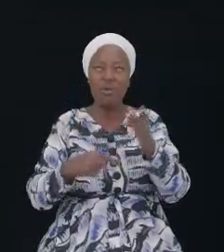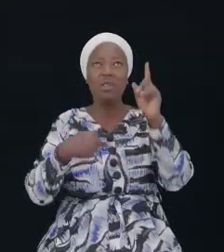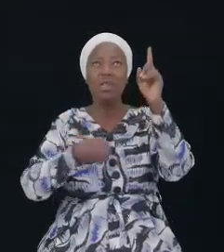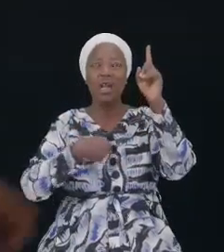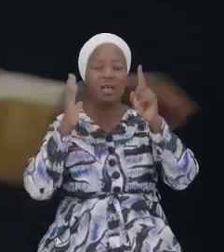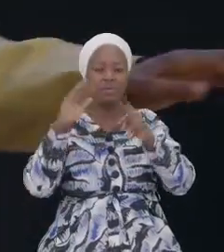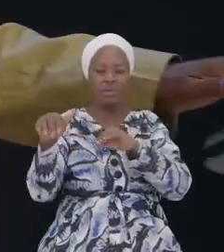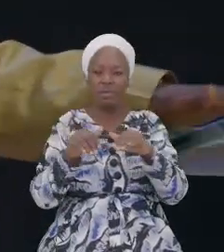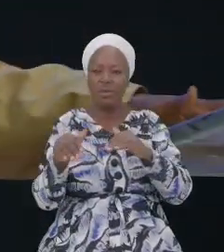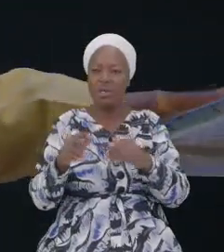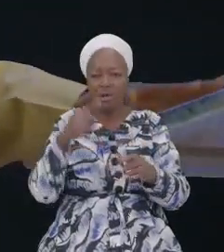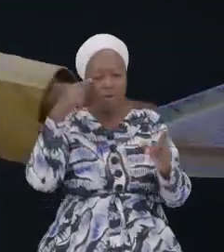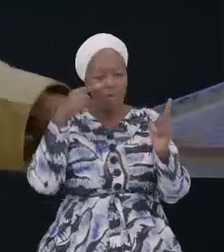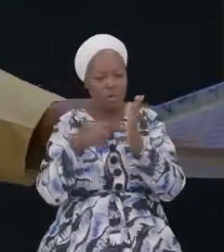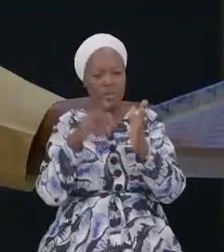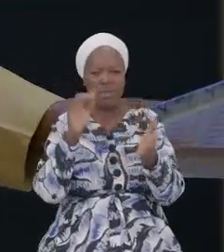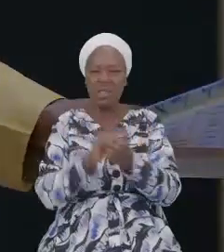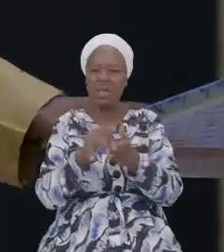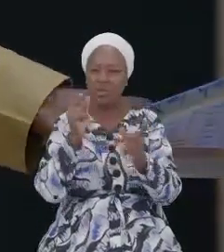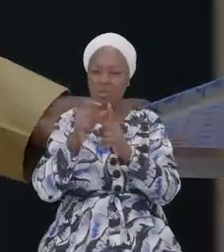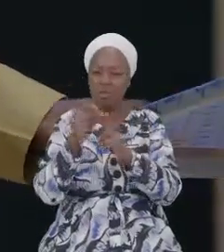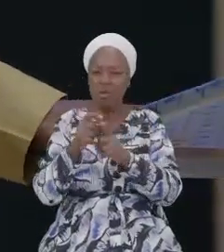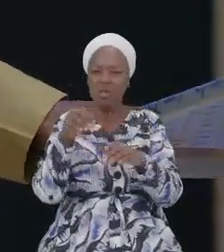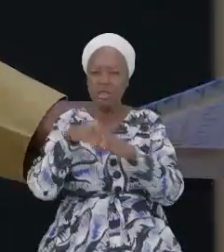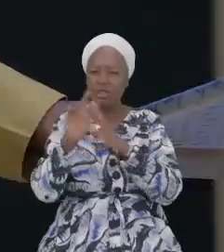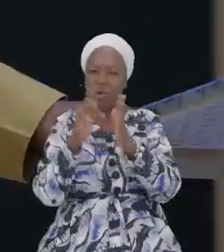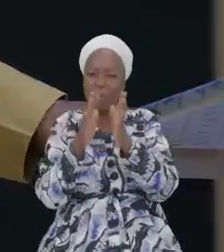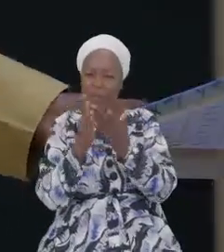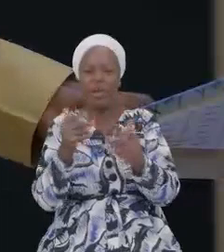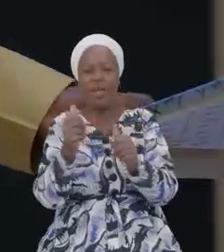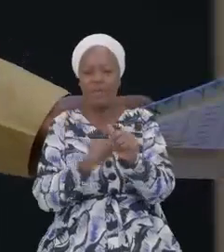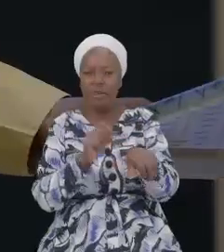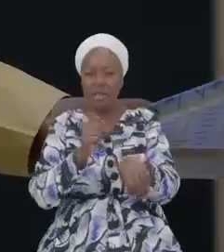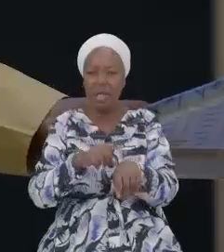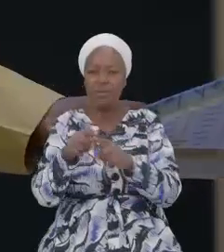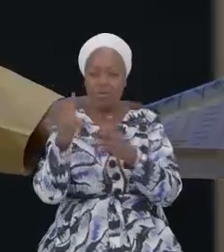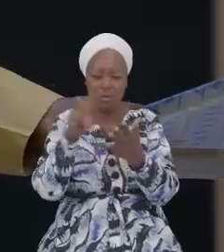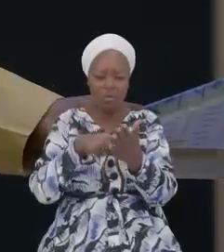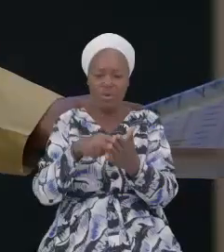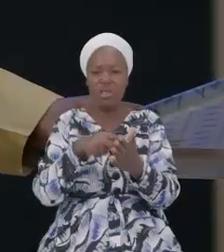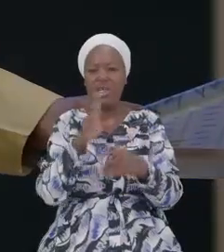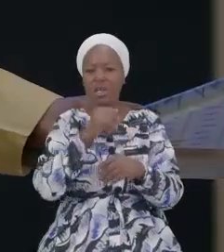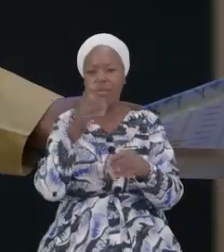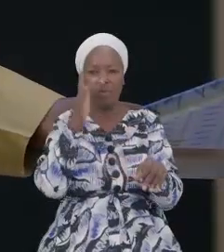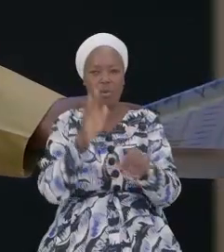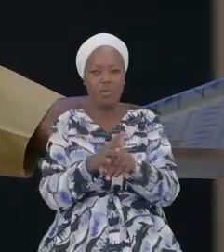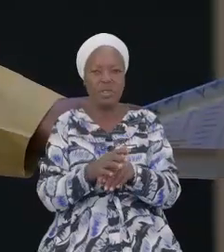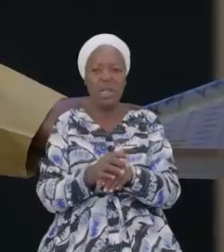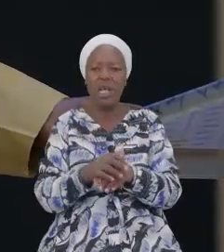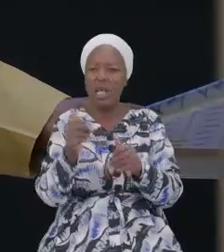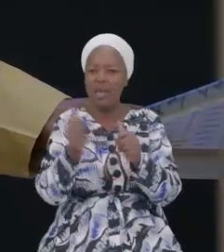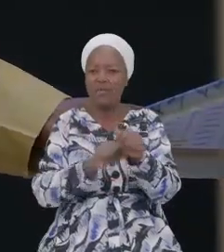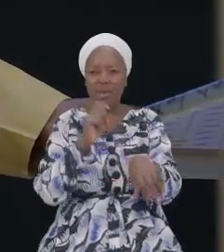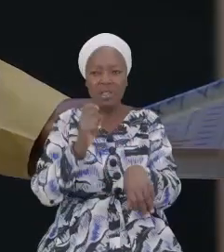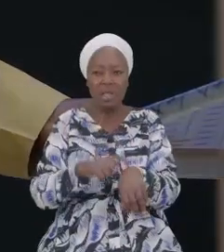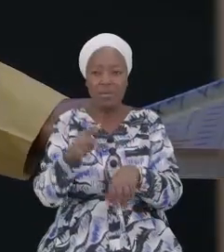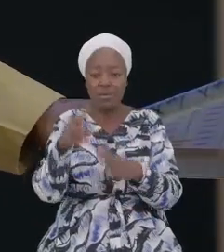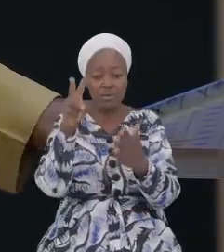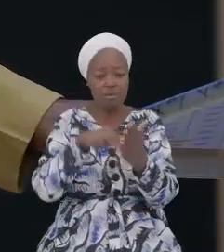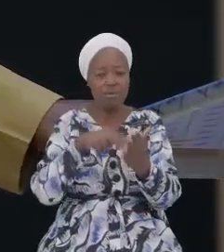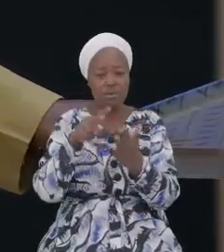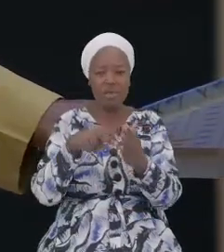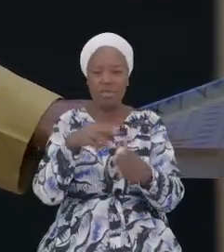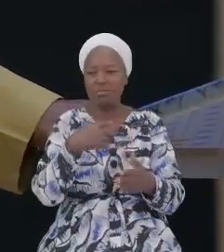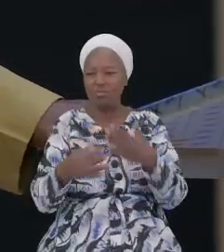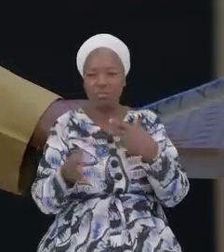do. Notice that word in your Bible. Every time you read a promise, every time you read